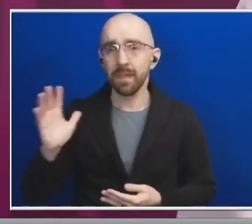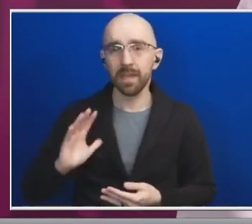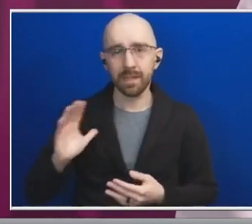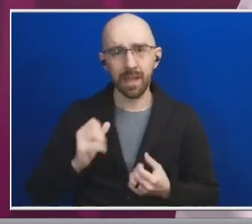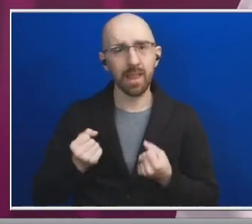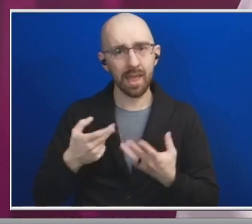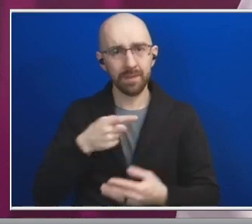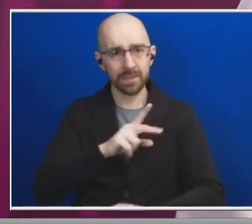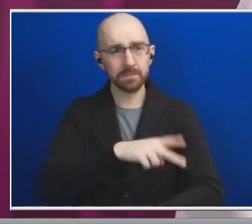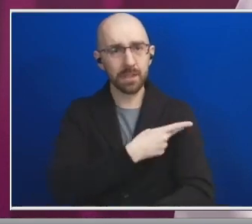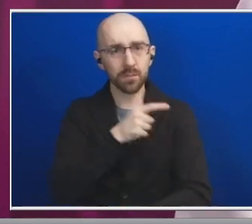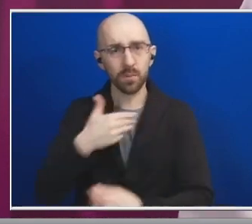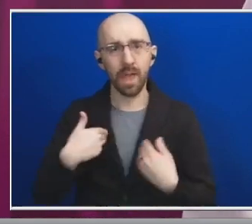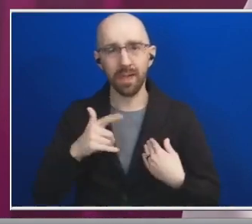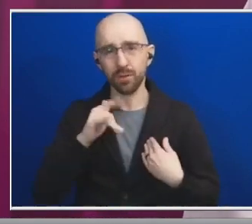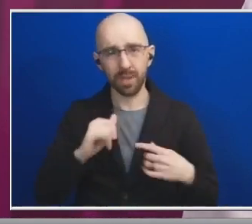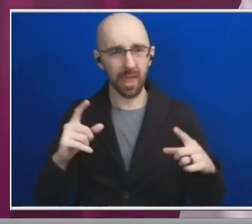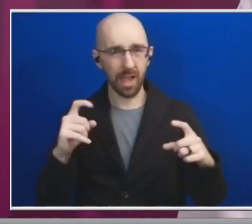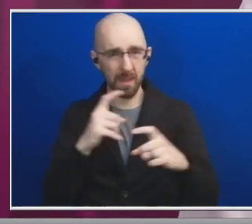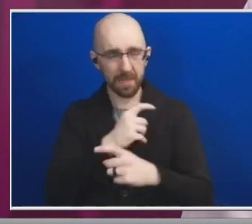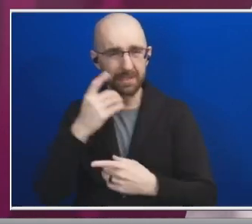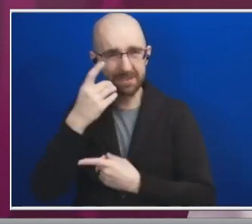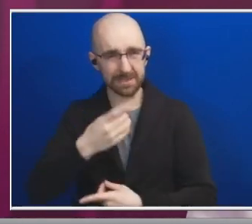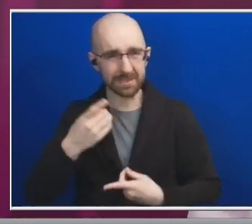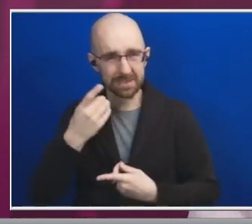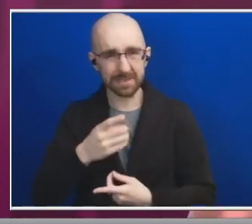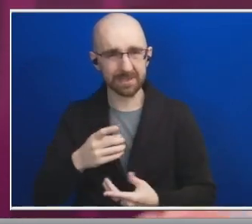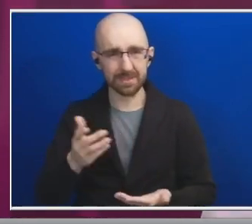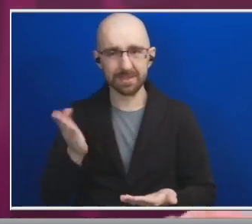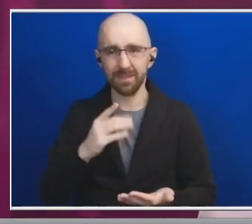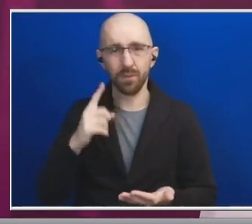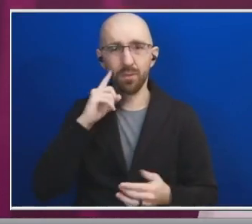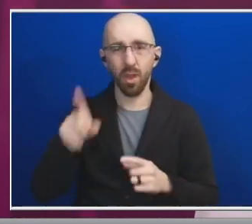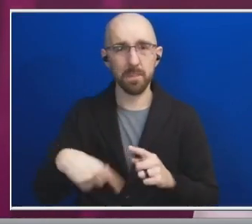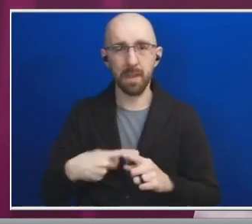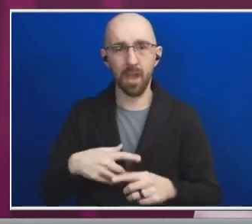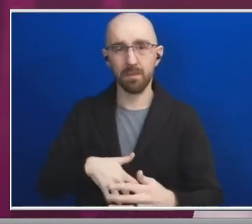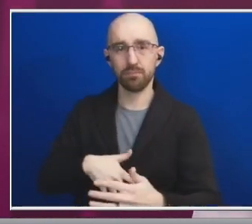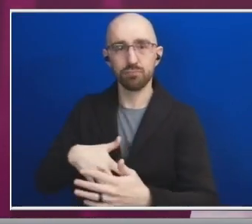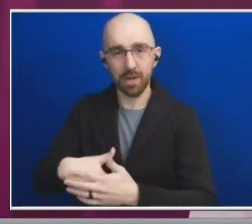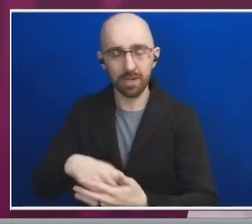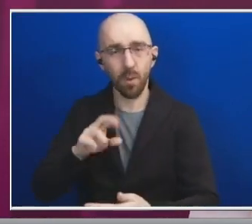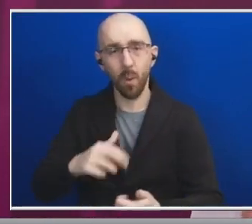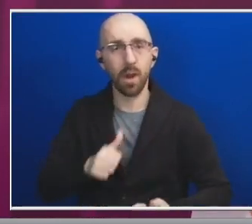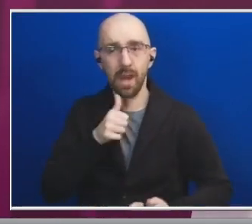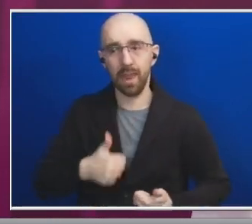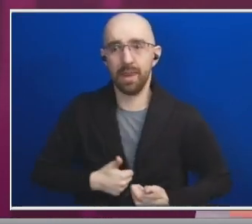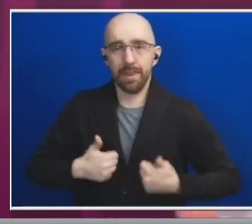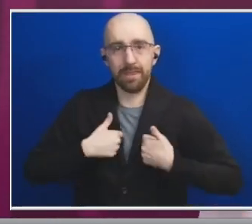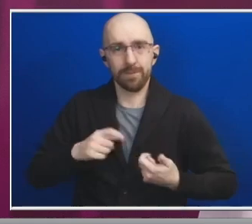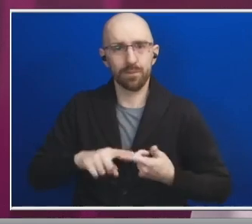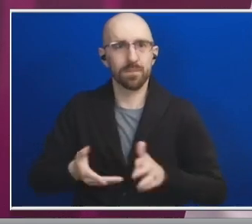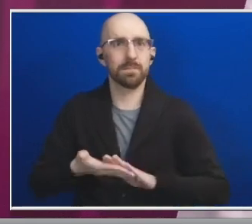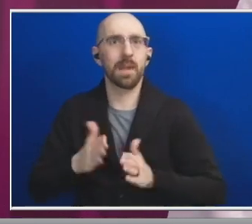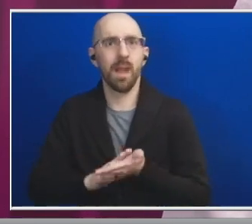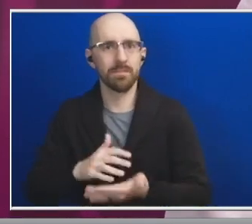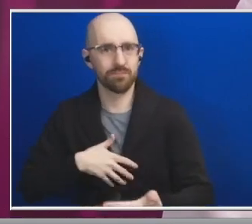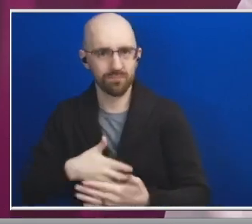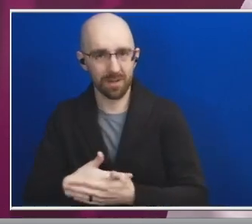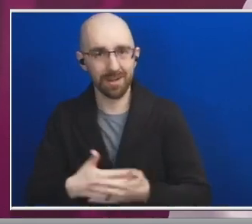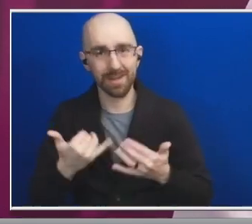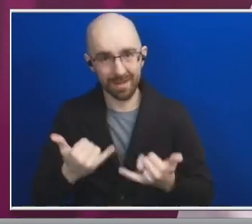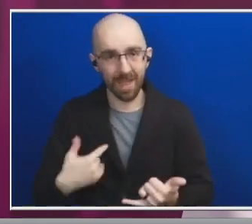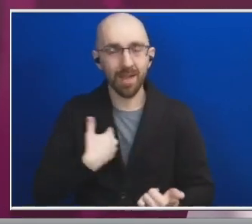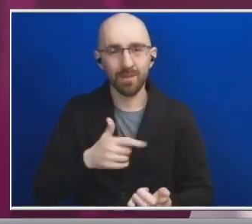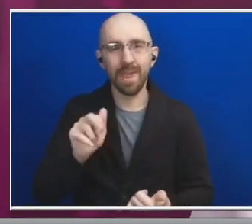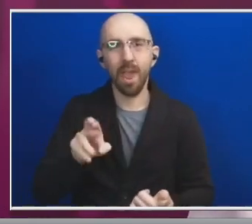really complex diseases never thought about getting pregnant or didn't live to be pregnant. Right. And now we are. So we're really lucky to have such